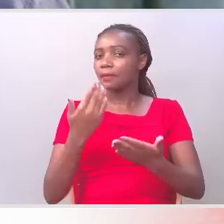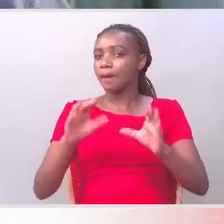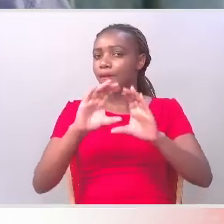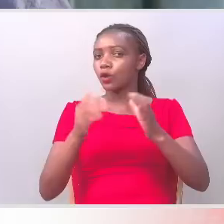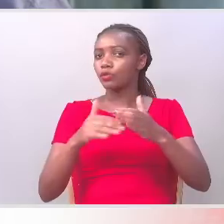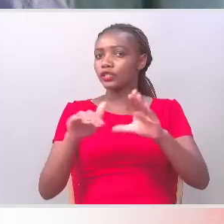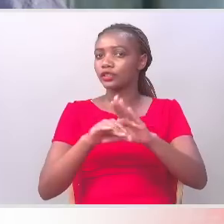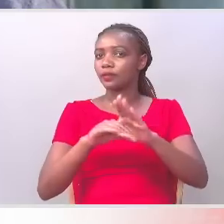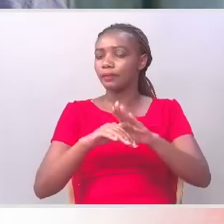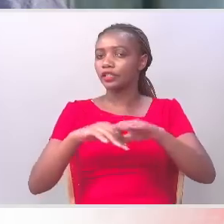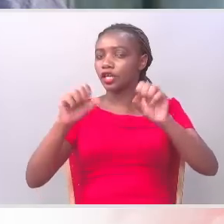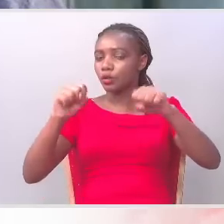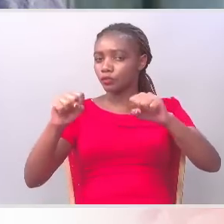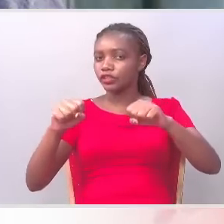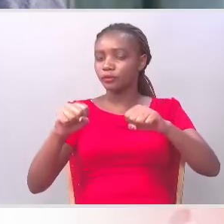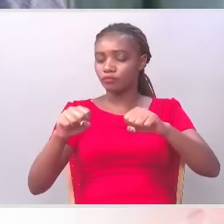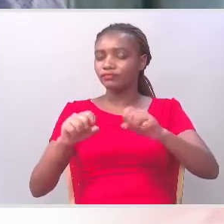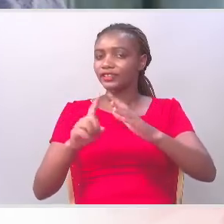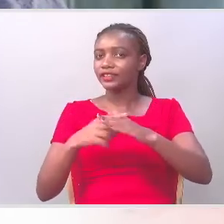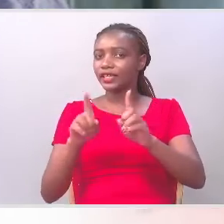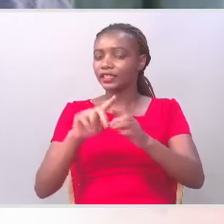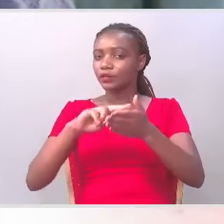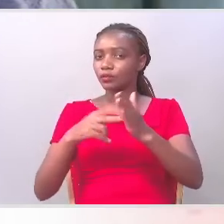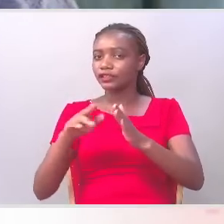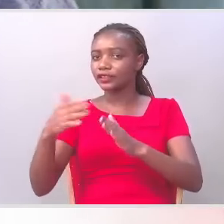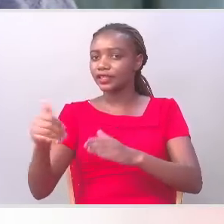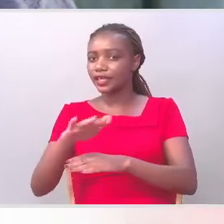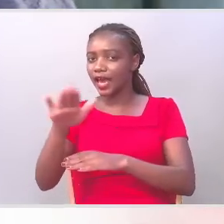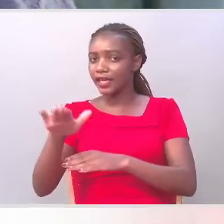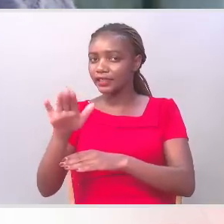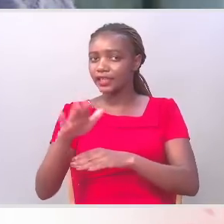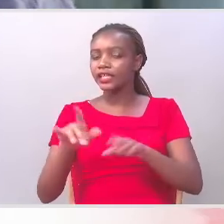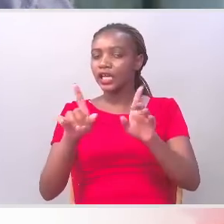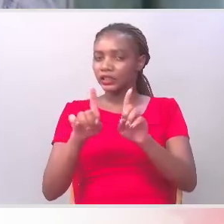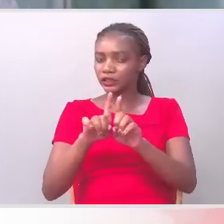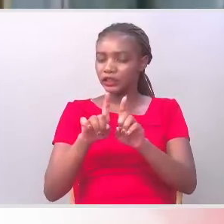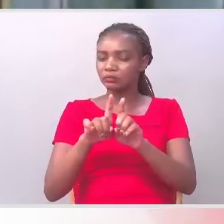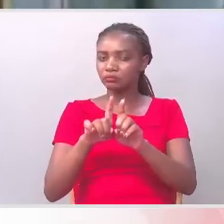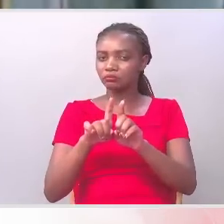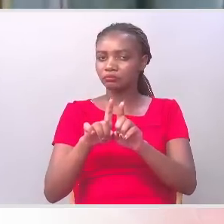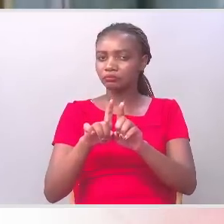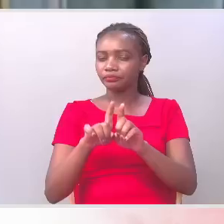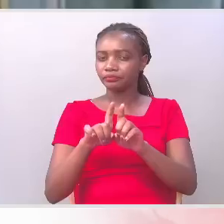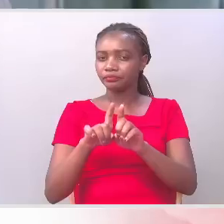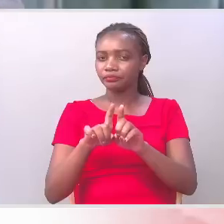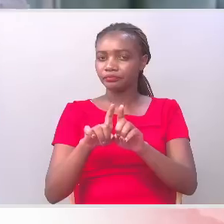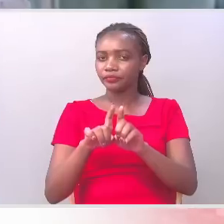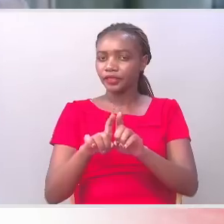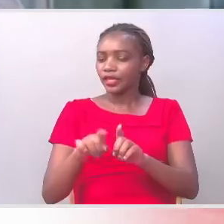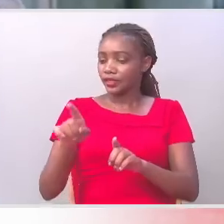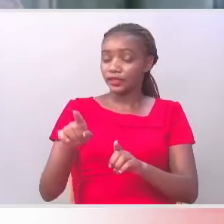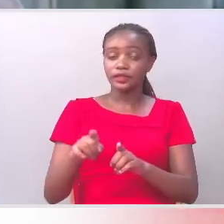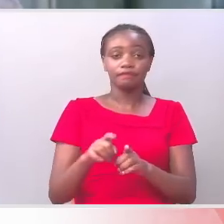also establish the same project in their areas, given that the invasive